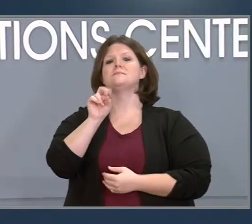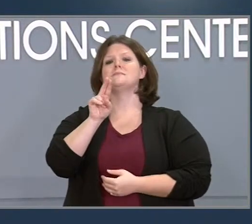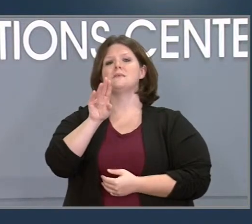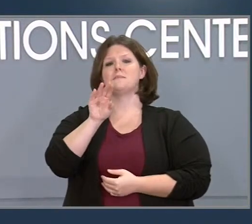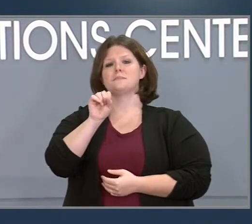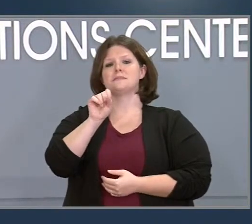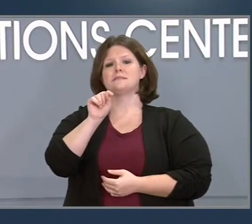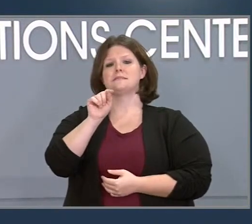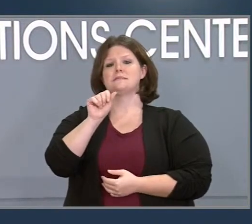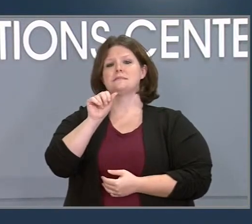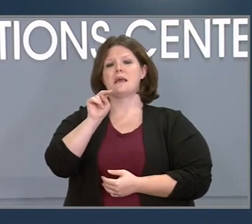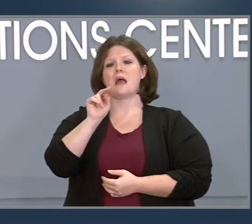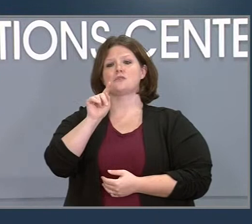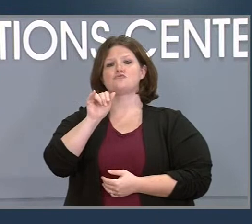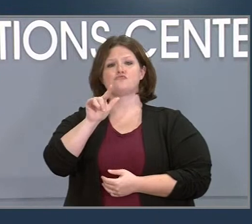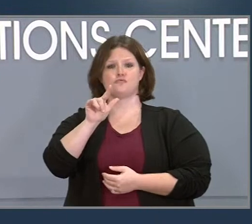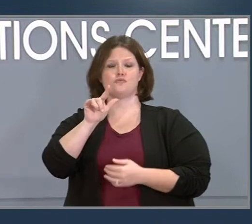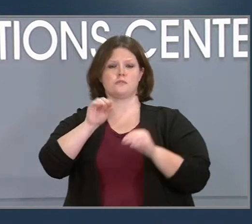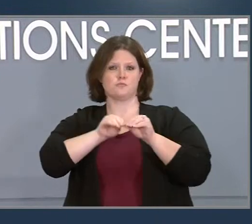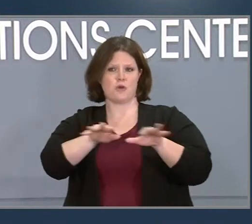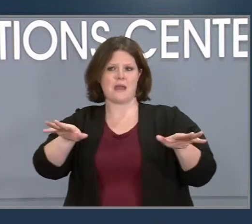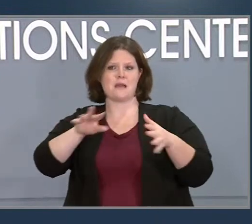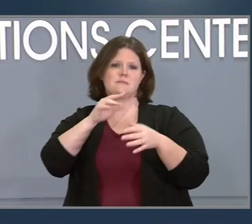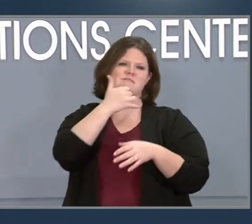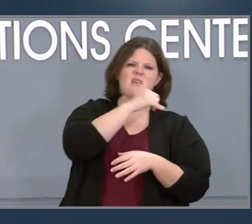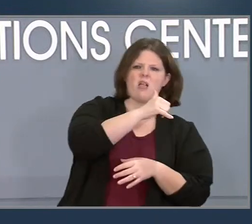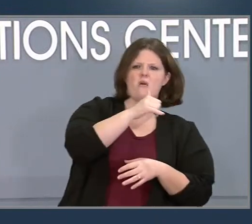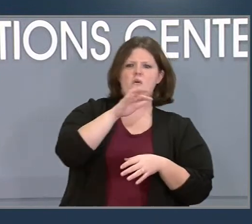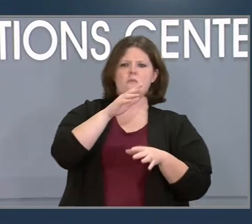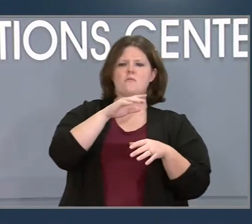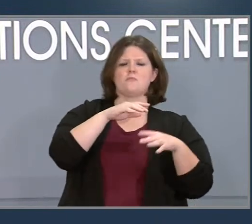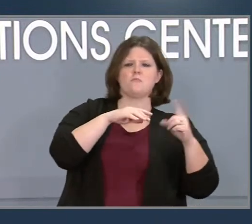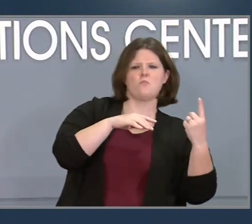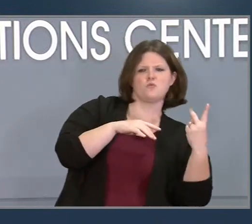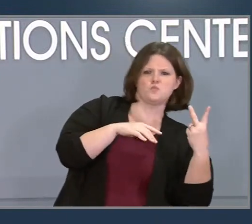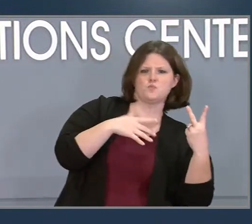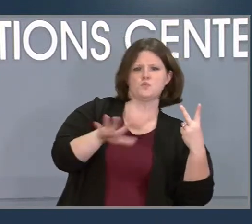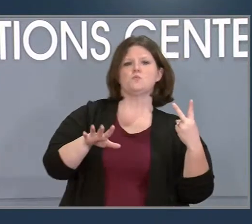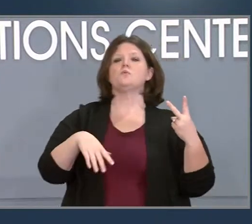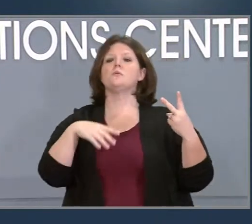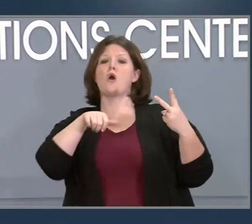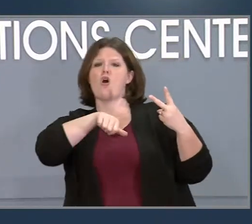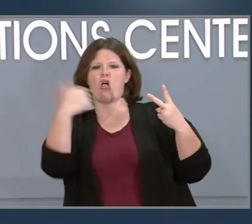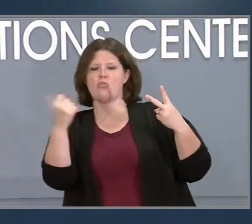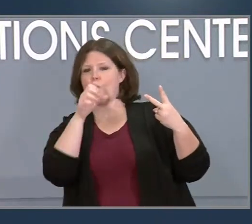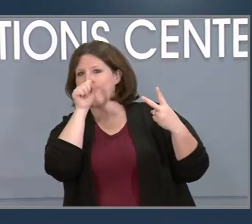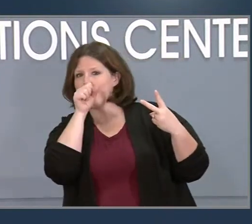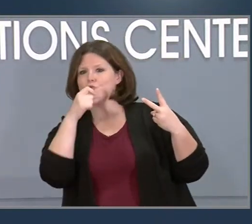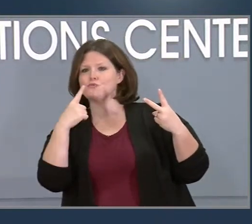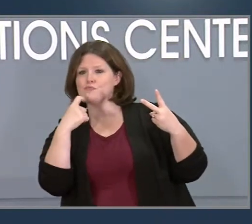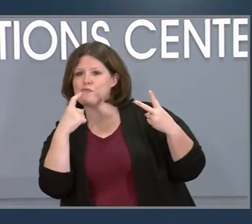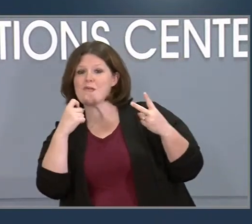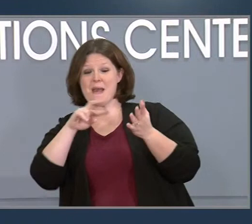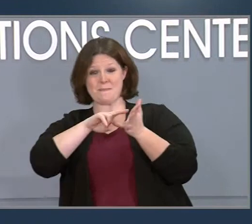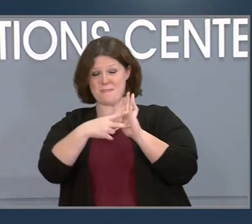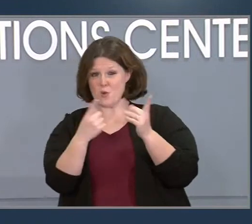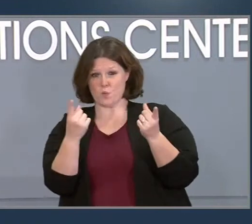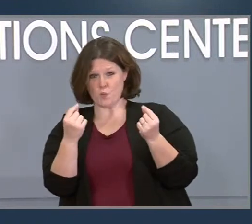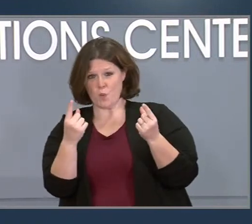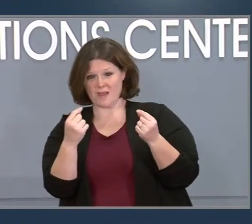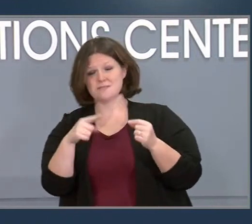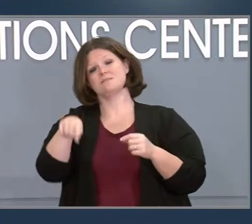That means everyone in North Carolina should be following the CDC guidance and wearing a mask in indoor public